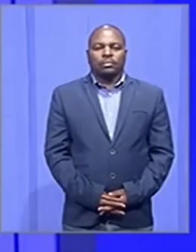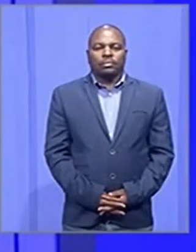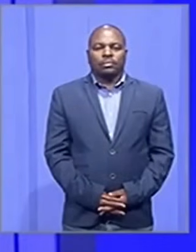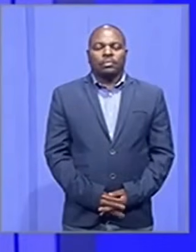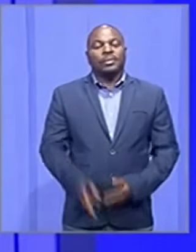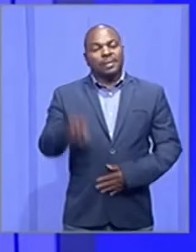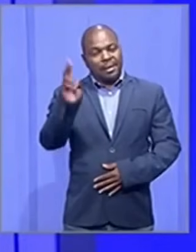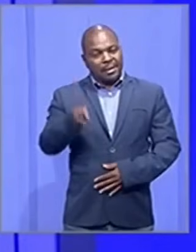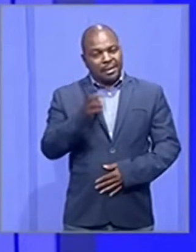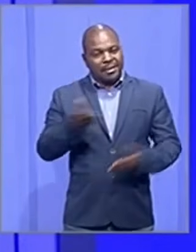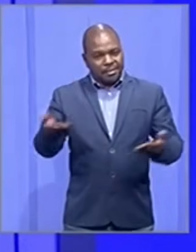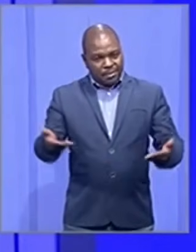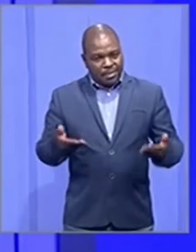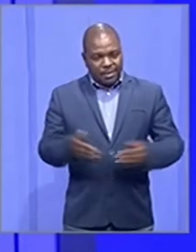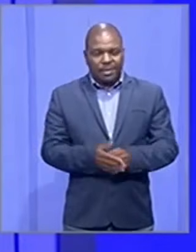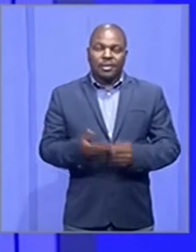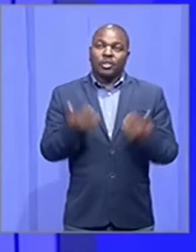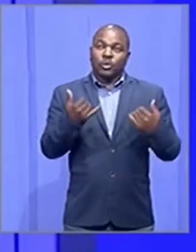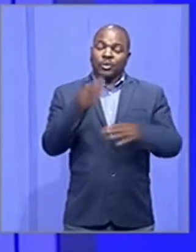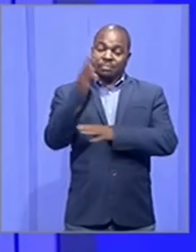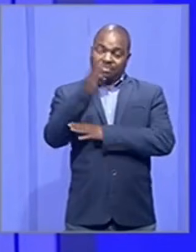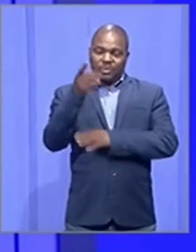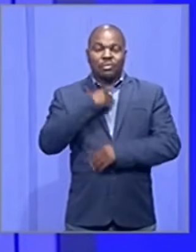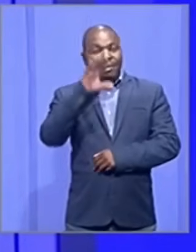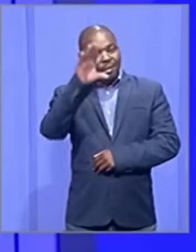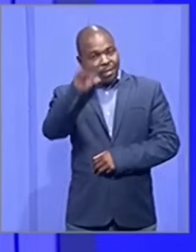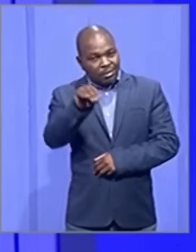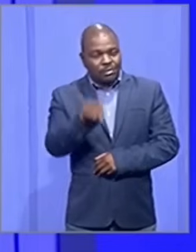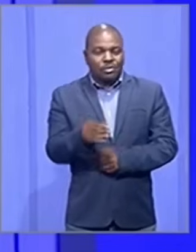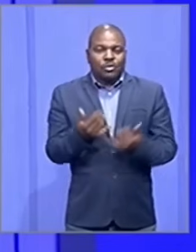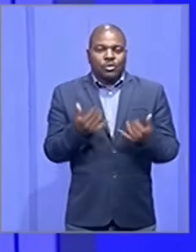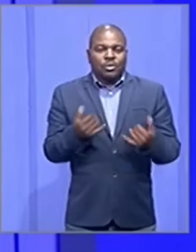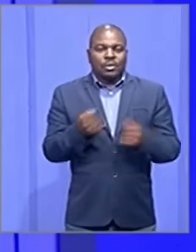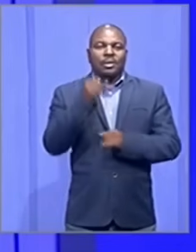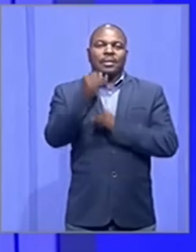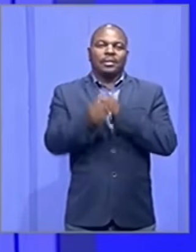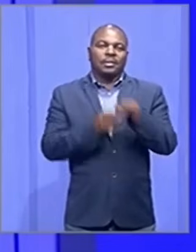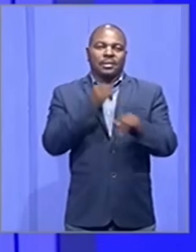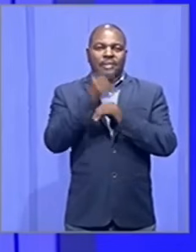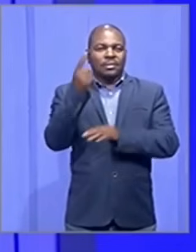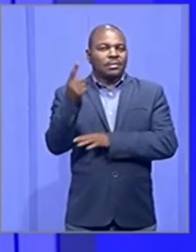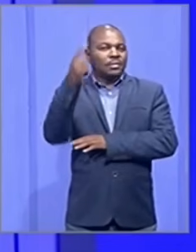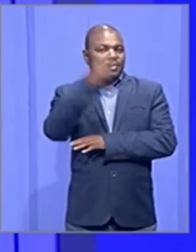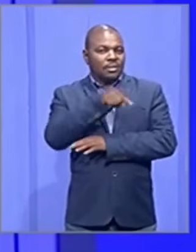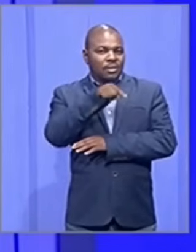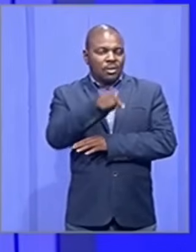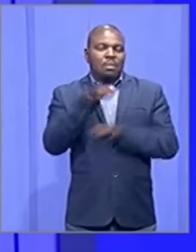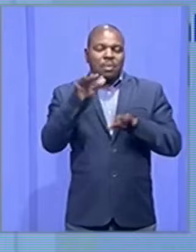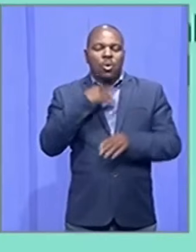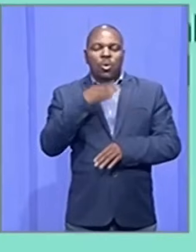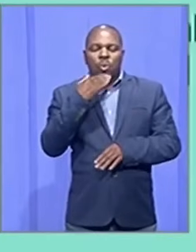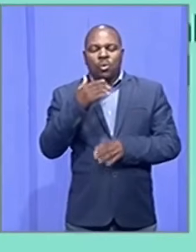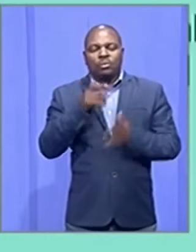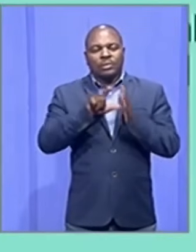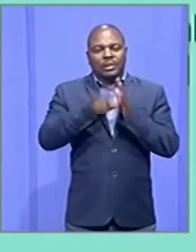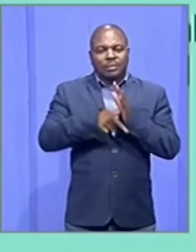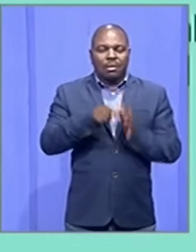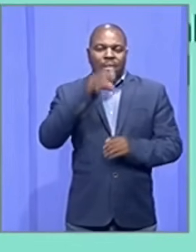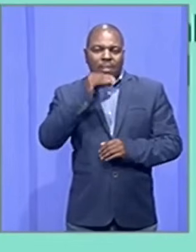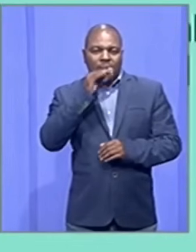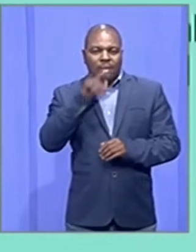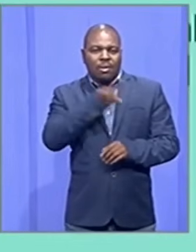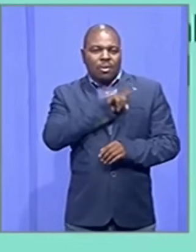Re boela go amohela moipejana go kopile maikutlo a hao mabapi le letsatsi la matjhaba la tlhokomediso ya boeleya tlasa mokotaba o reng